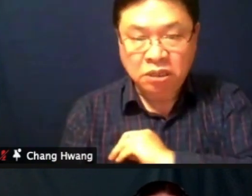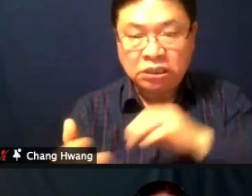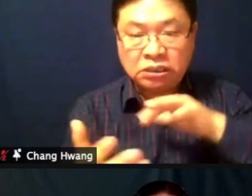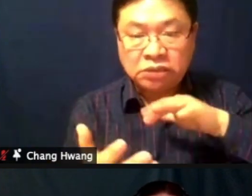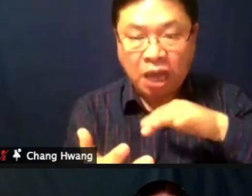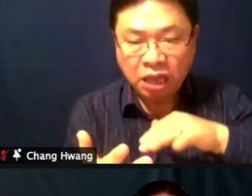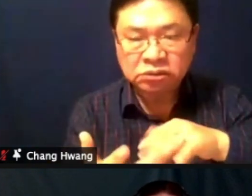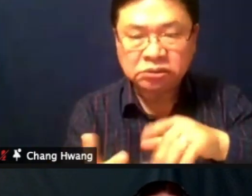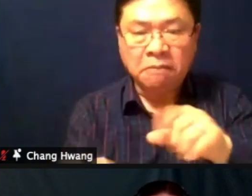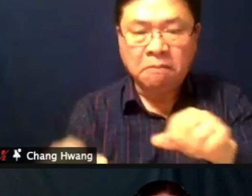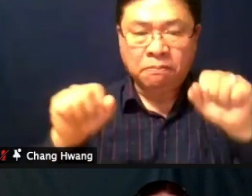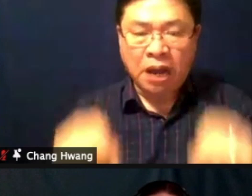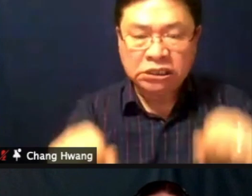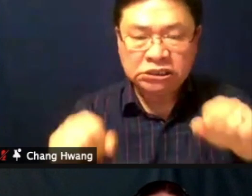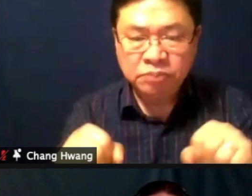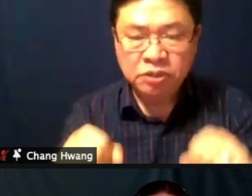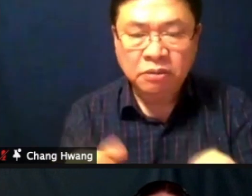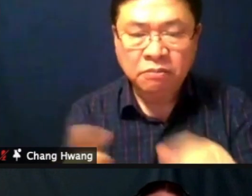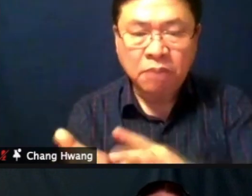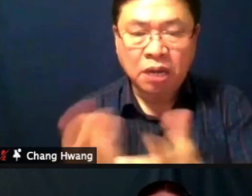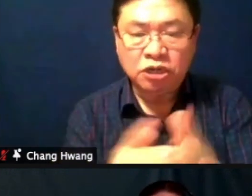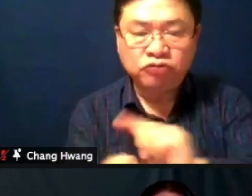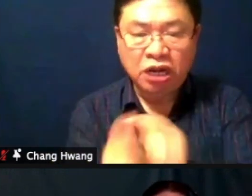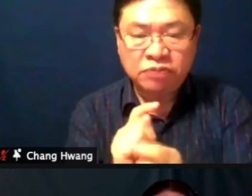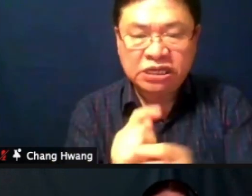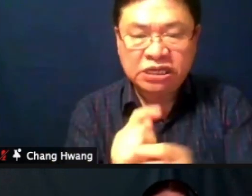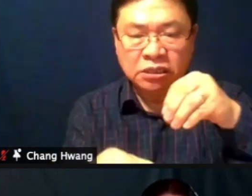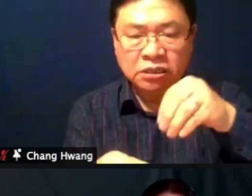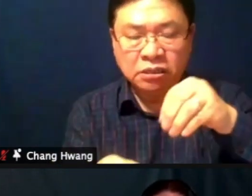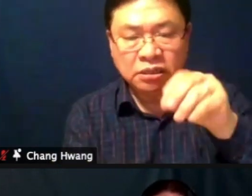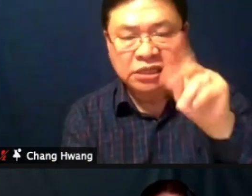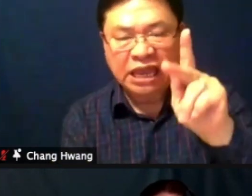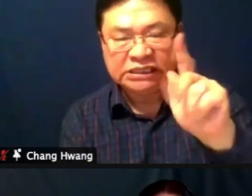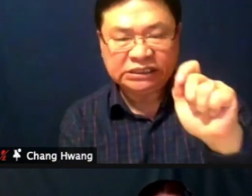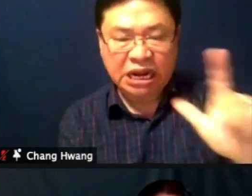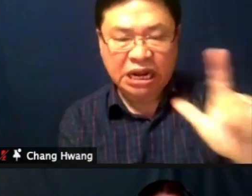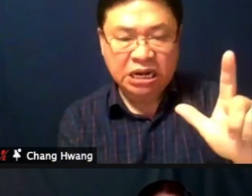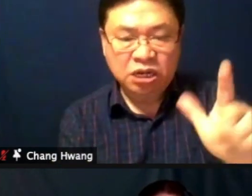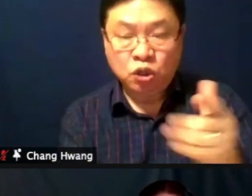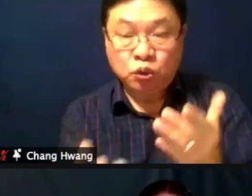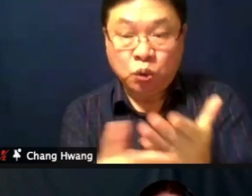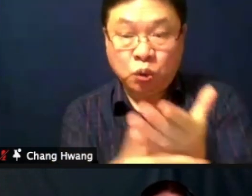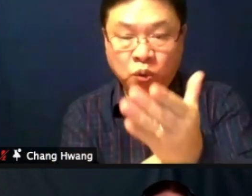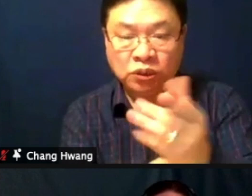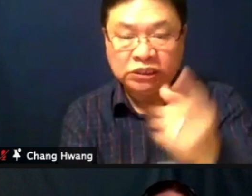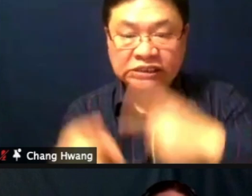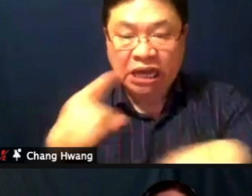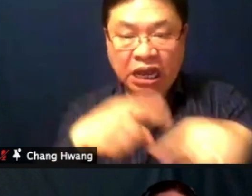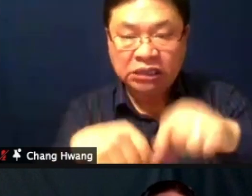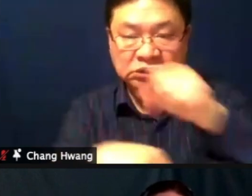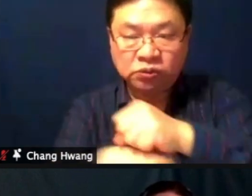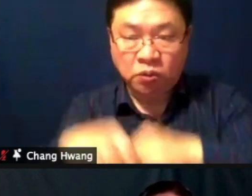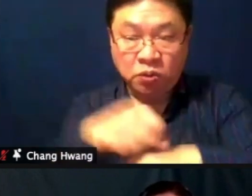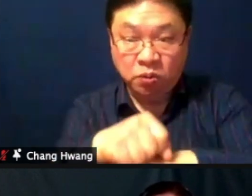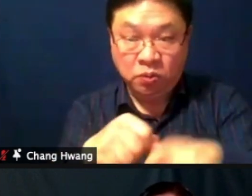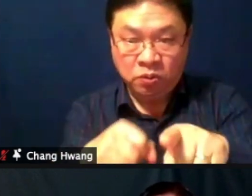So this was part of my thesis, which you can see was titled Understanding Deaf Mission and a Study on the